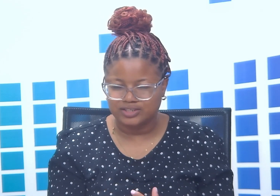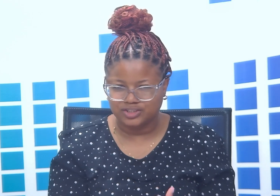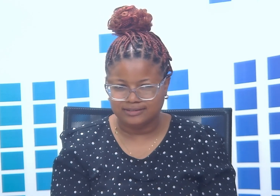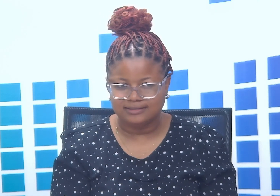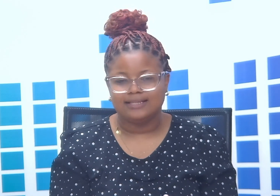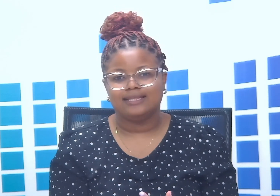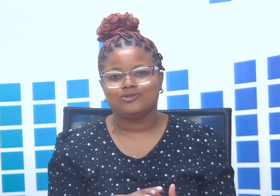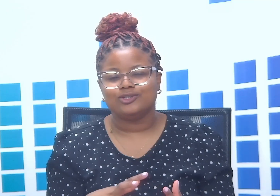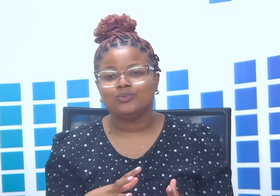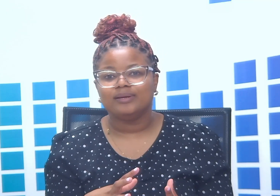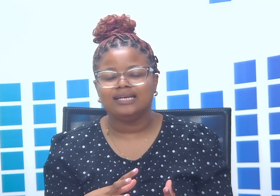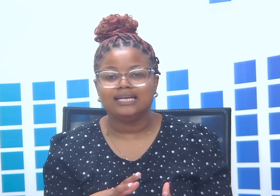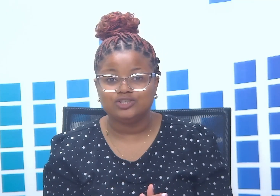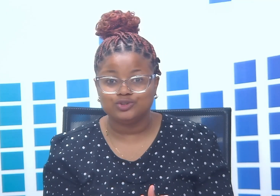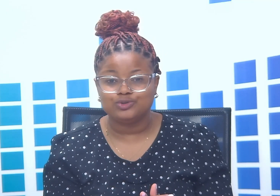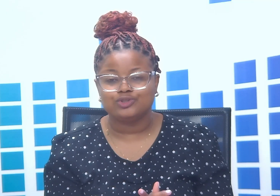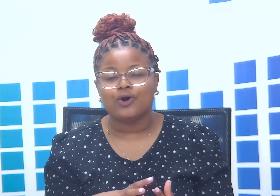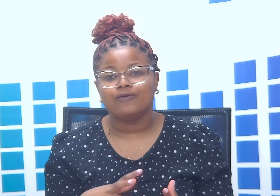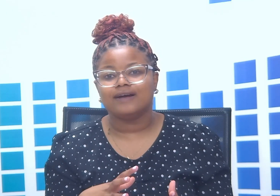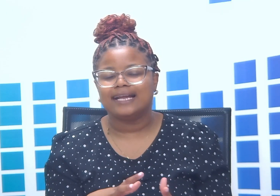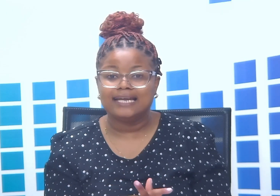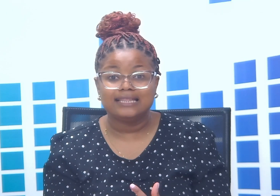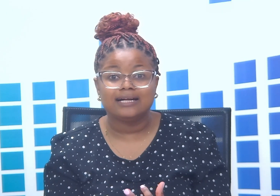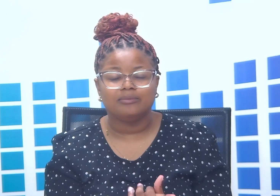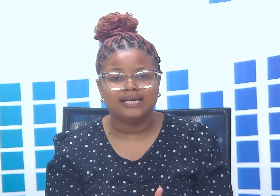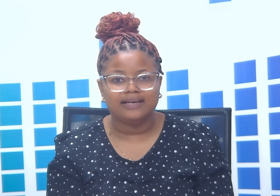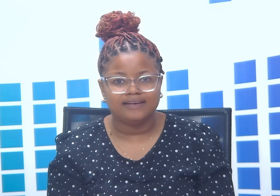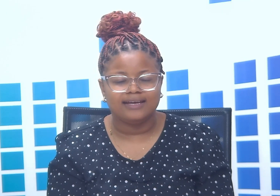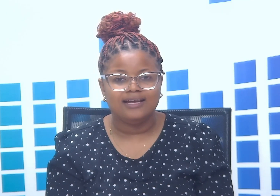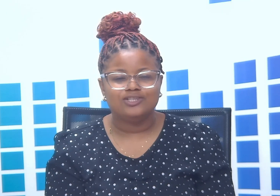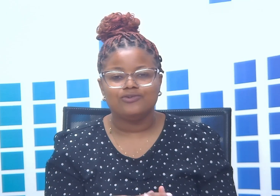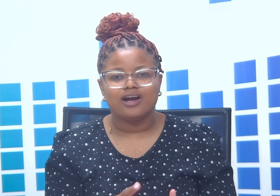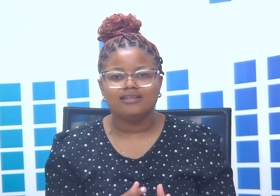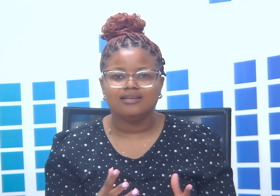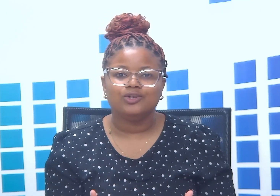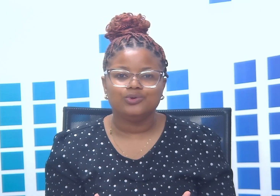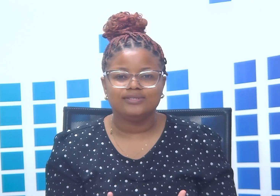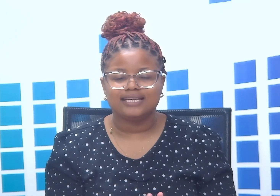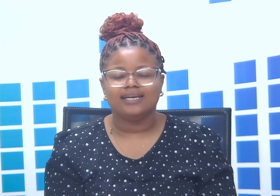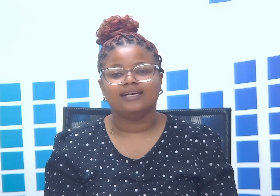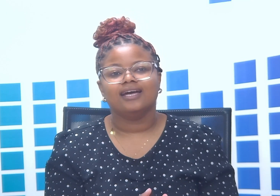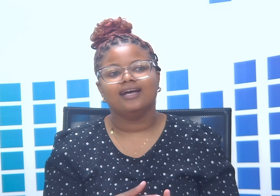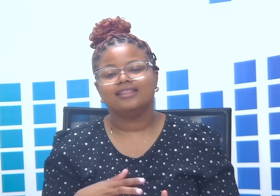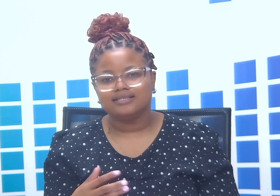governance question, there's going to be issues of unethical behavior. So rather than you saying this